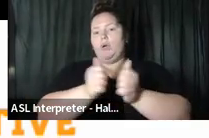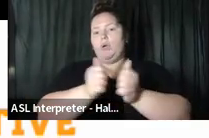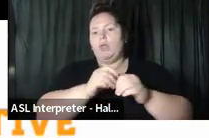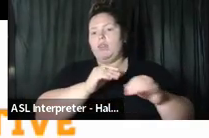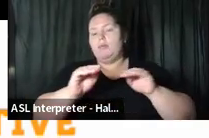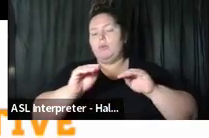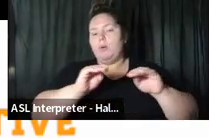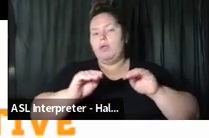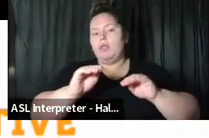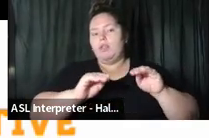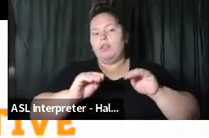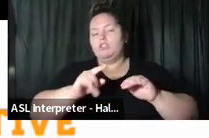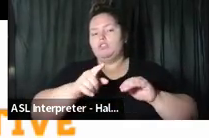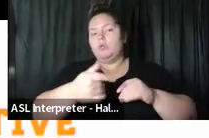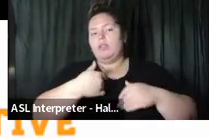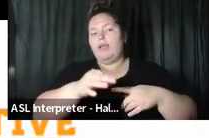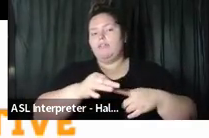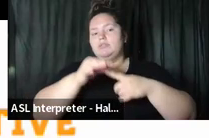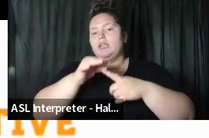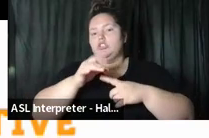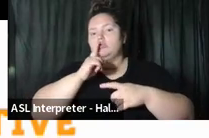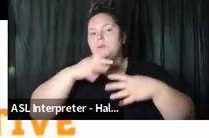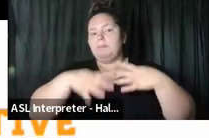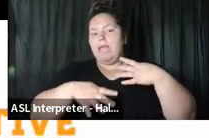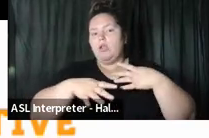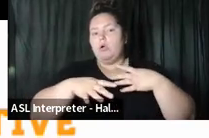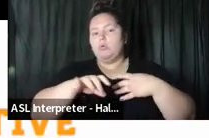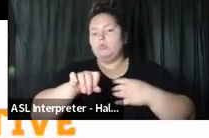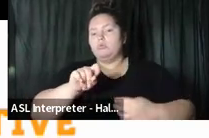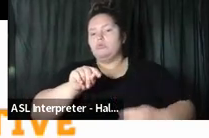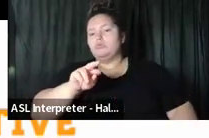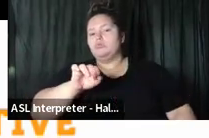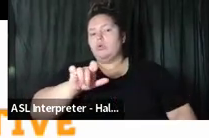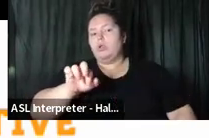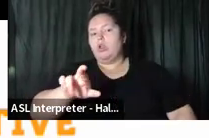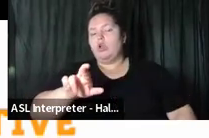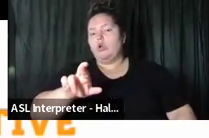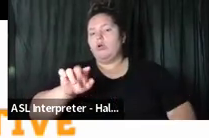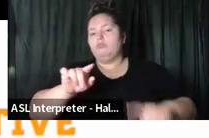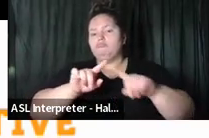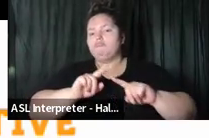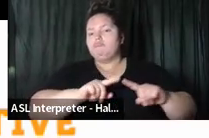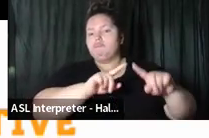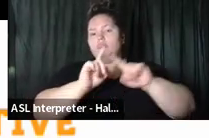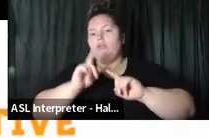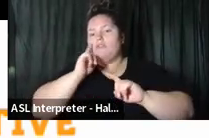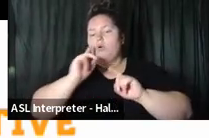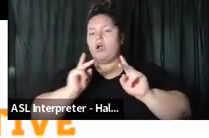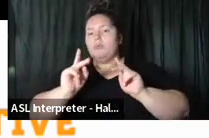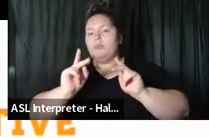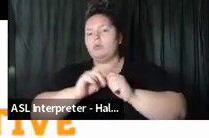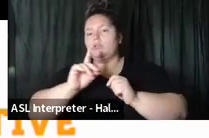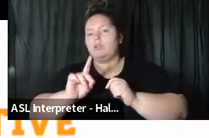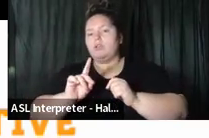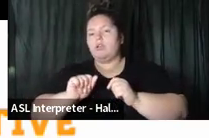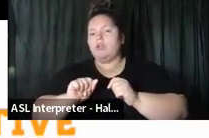tomato strollers, or just different strollers that are available for children with disabilities. So the one on the screen